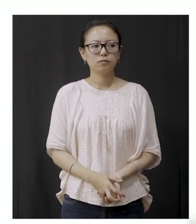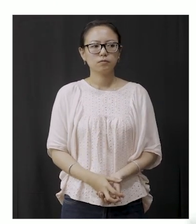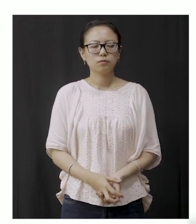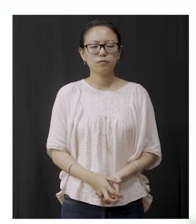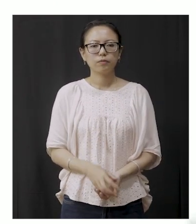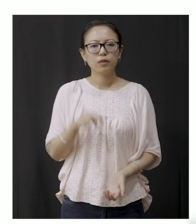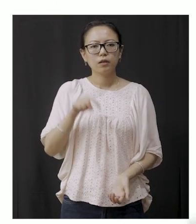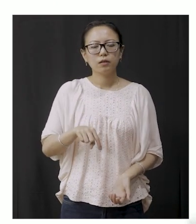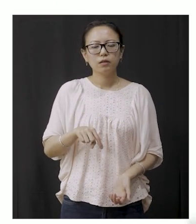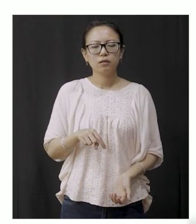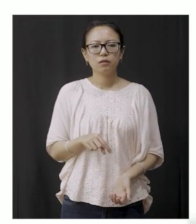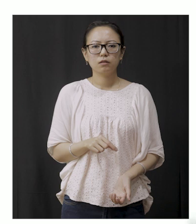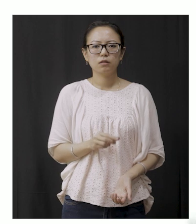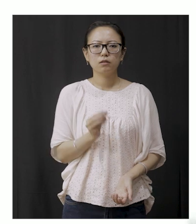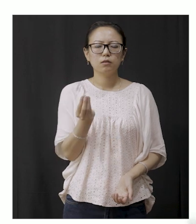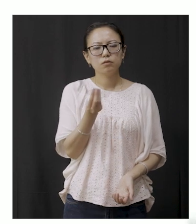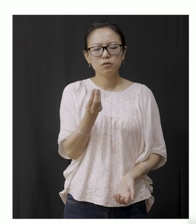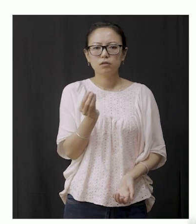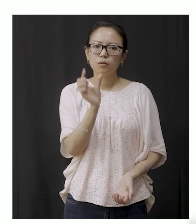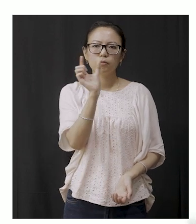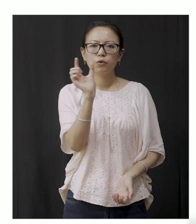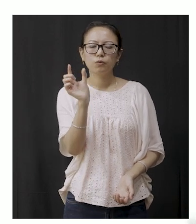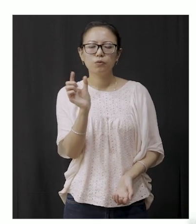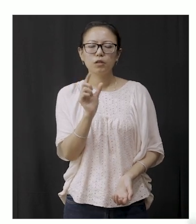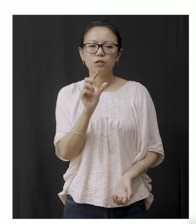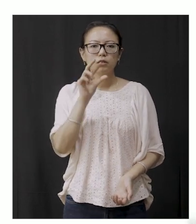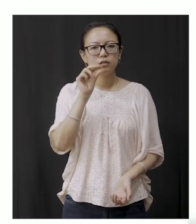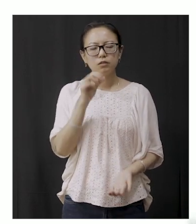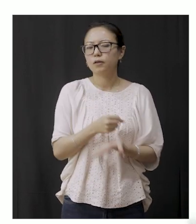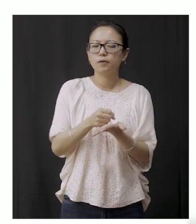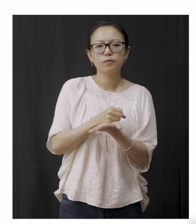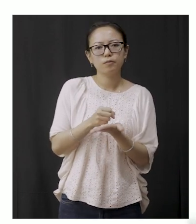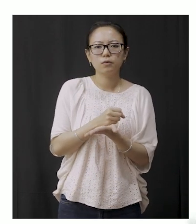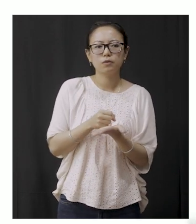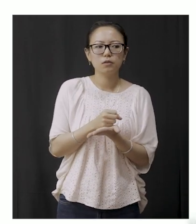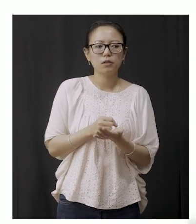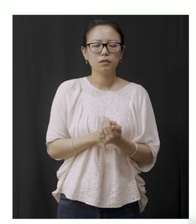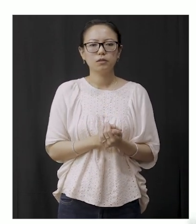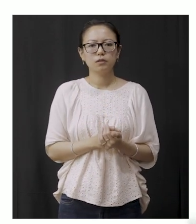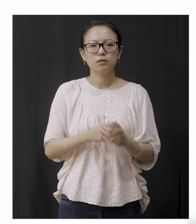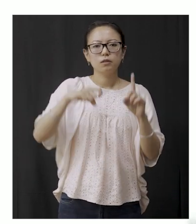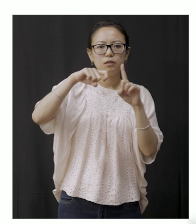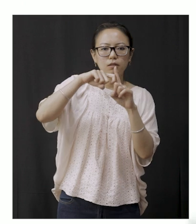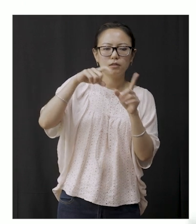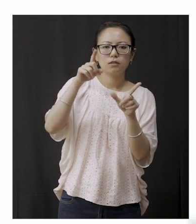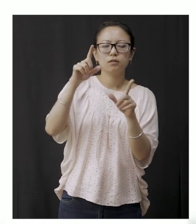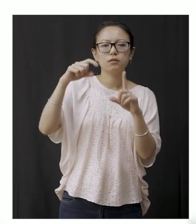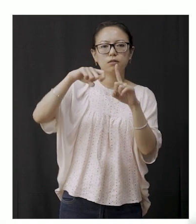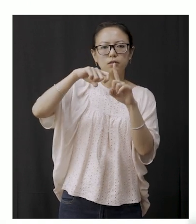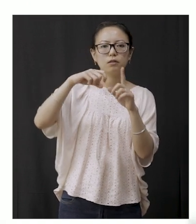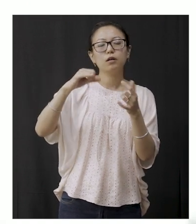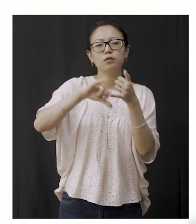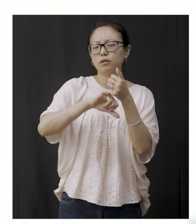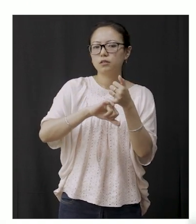try to pronounce some words. So we all read together, word by word. Sky,